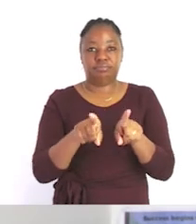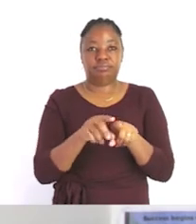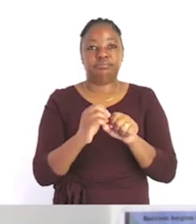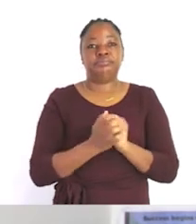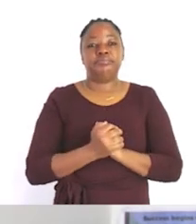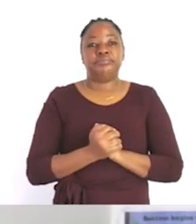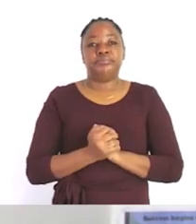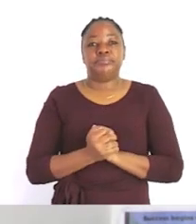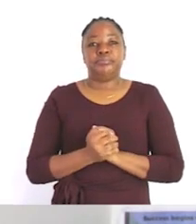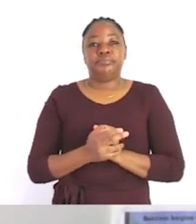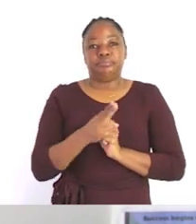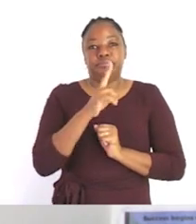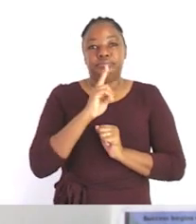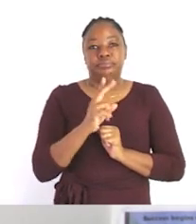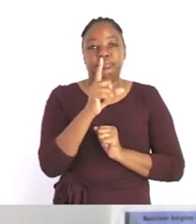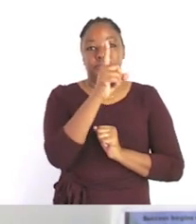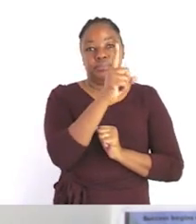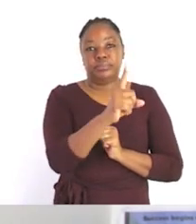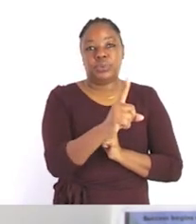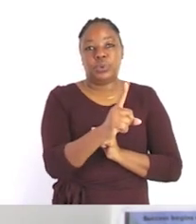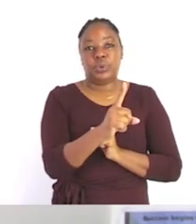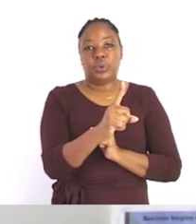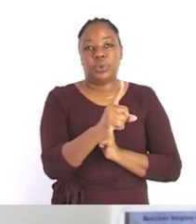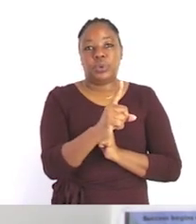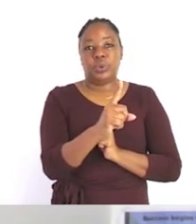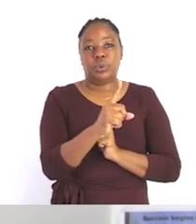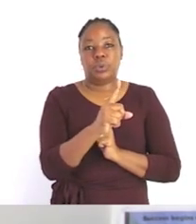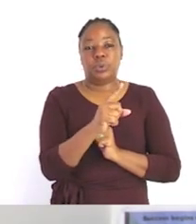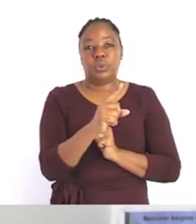So our answer becomes